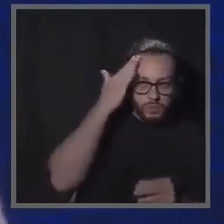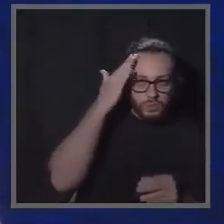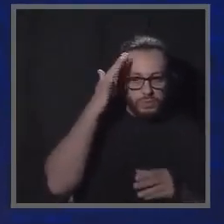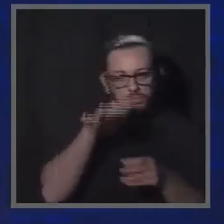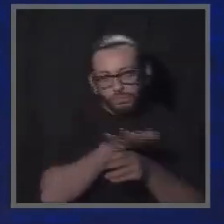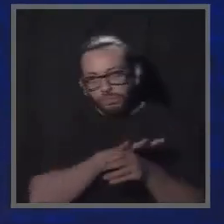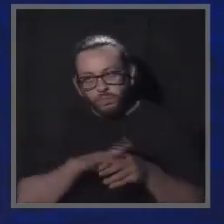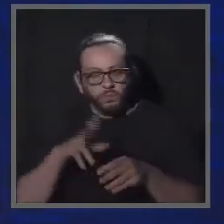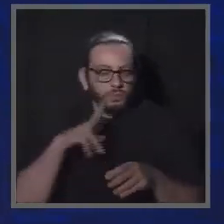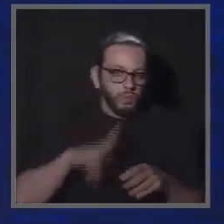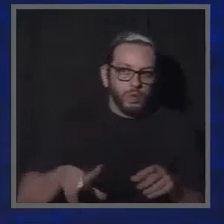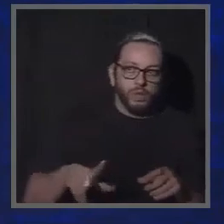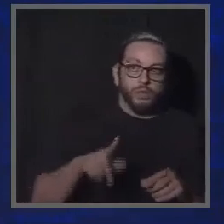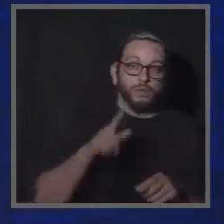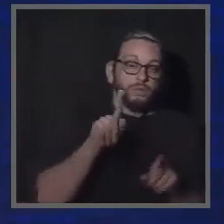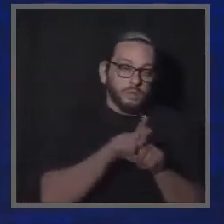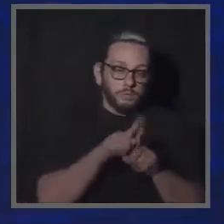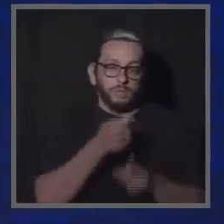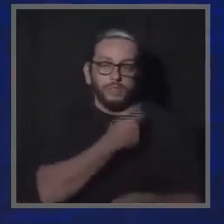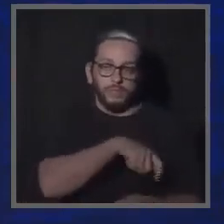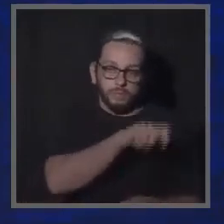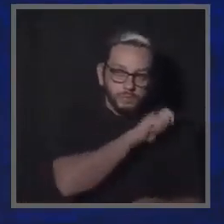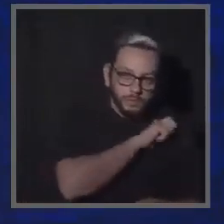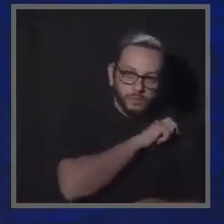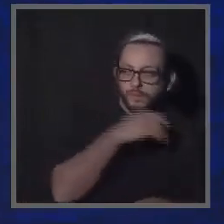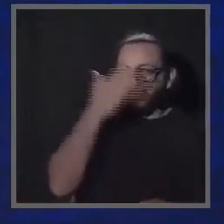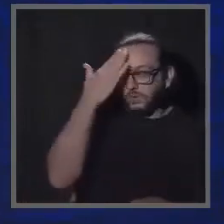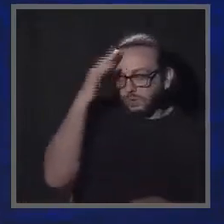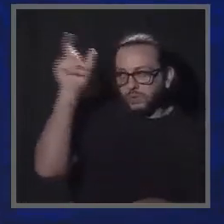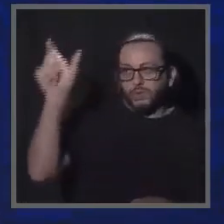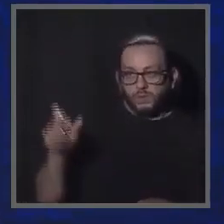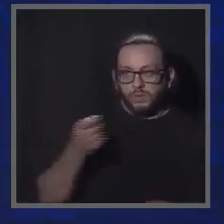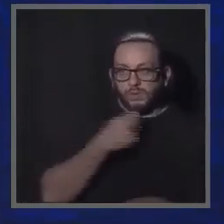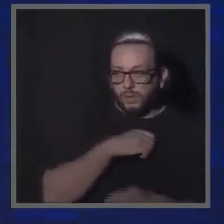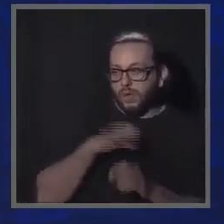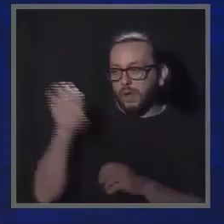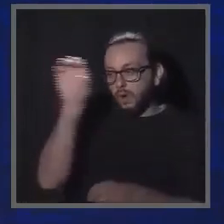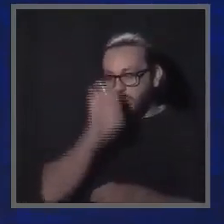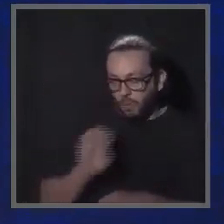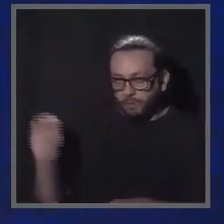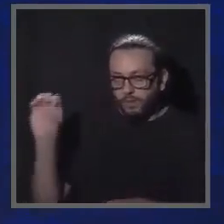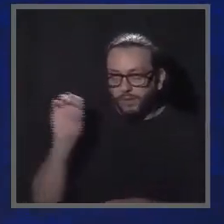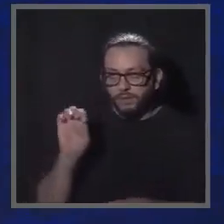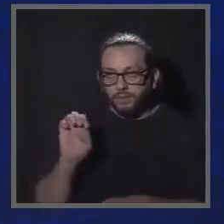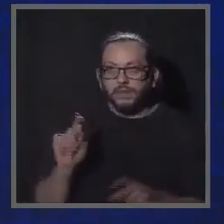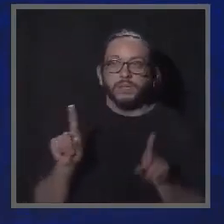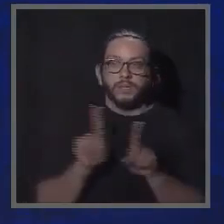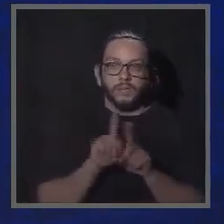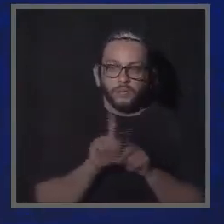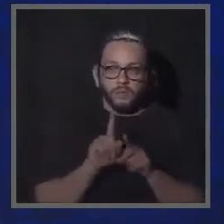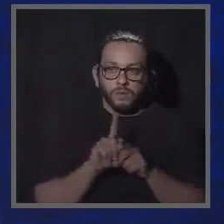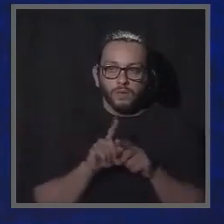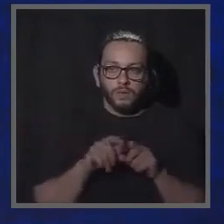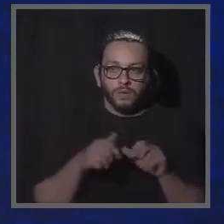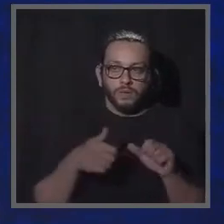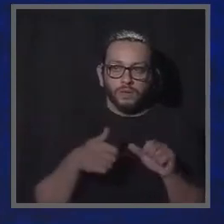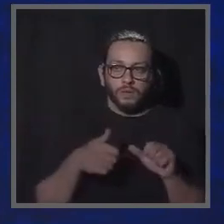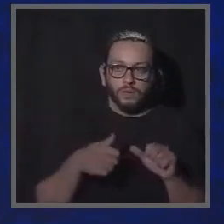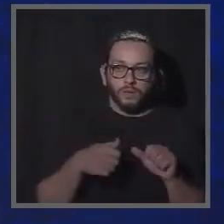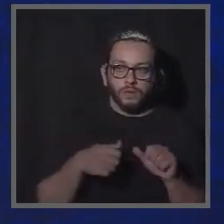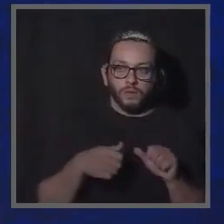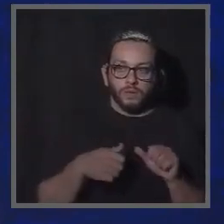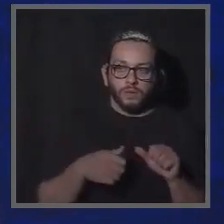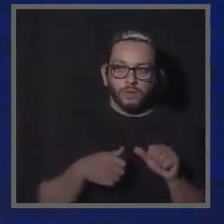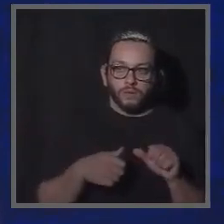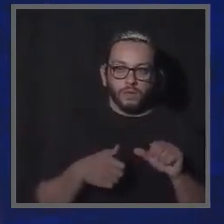with the Portuguese and Spanish reality in Europe, European reality, and also the reality of Latin America, but